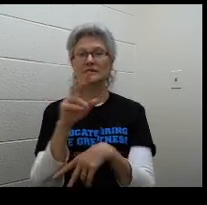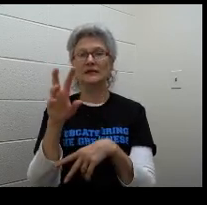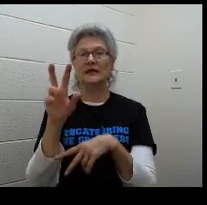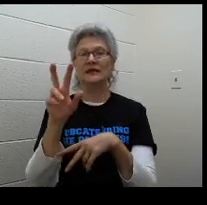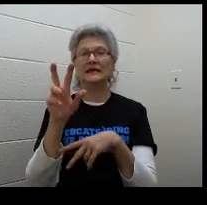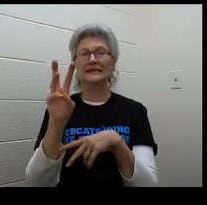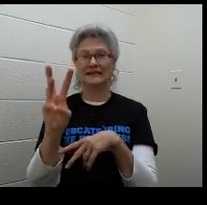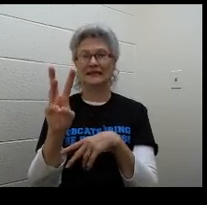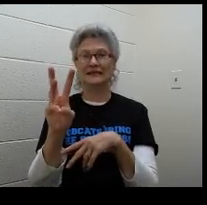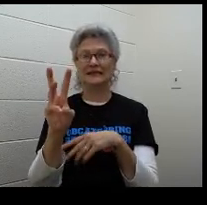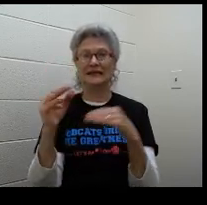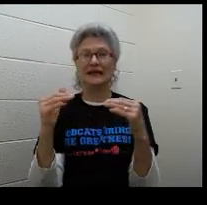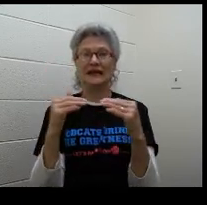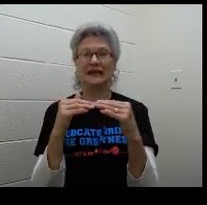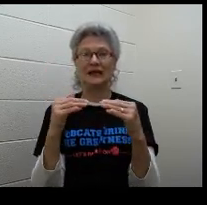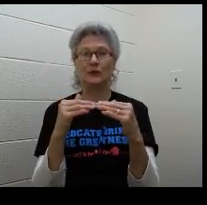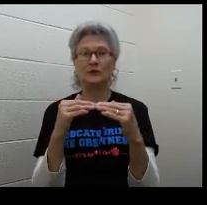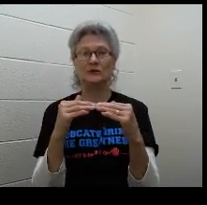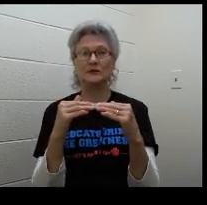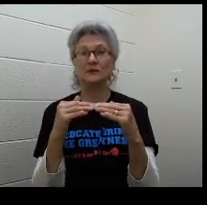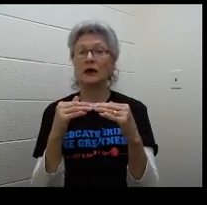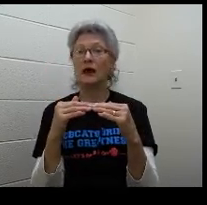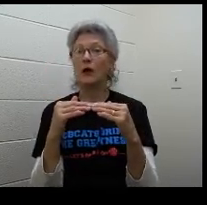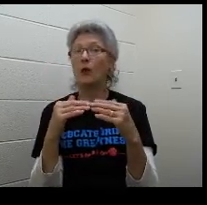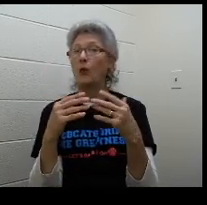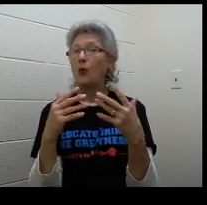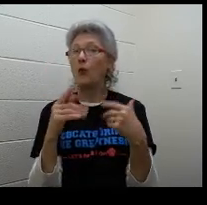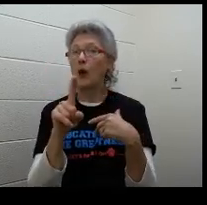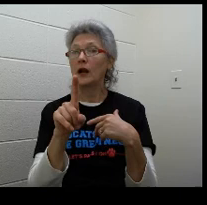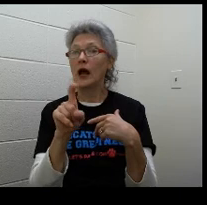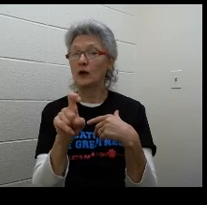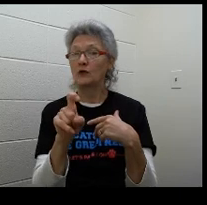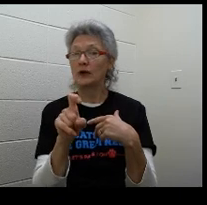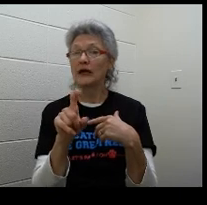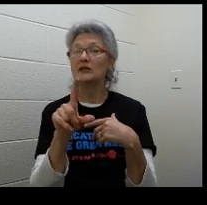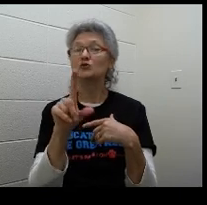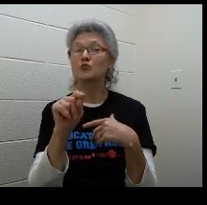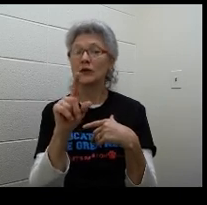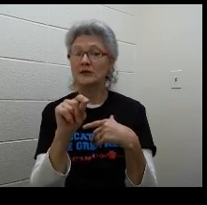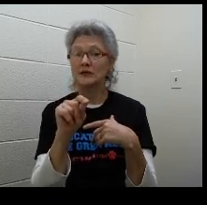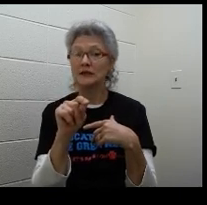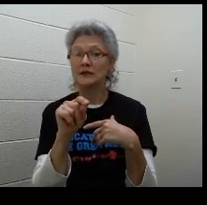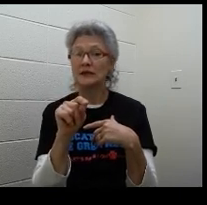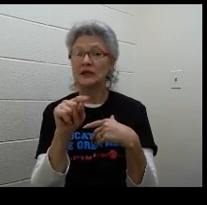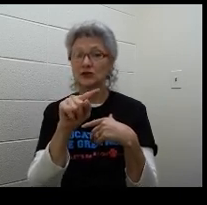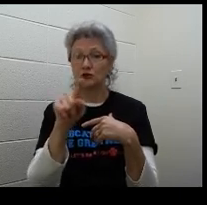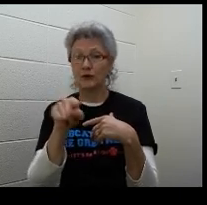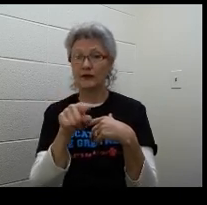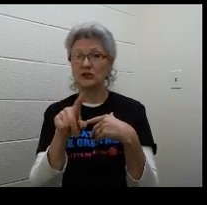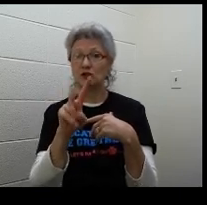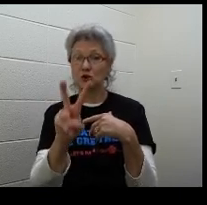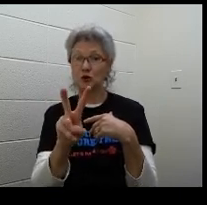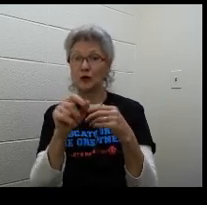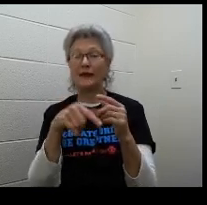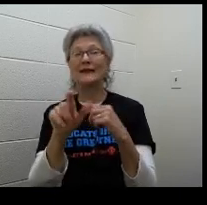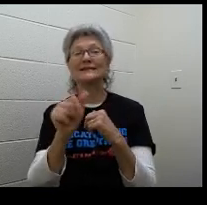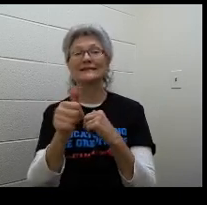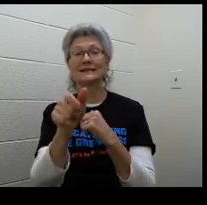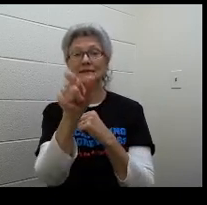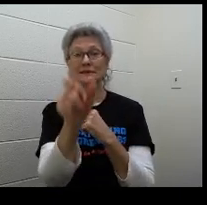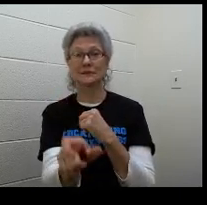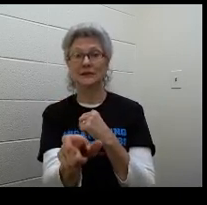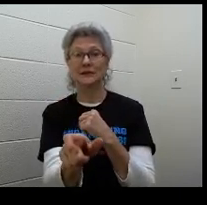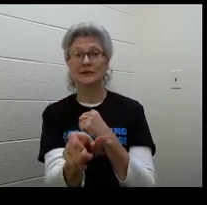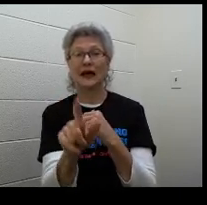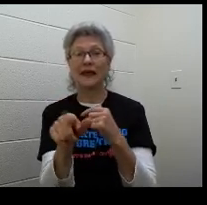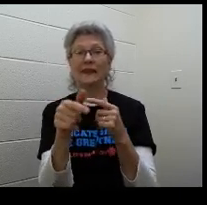times 6 is going to give us 120. So let's write the 20 in the tens